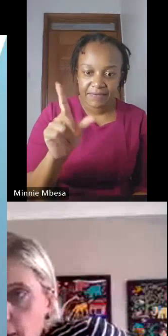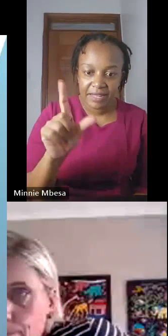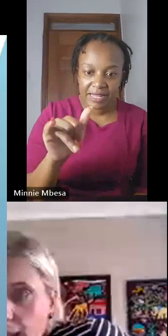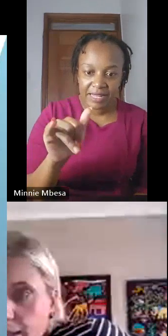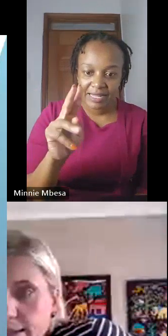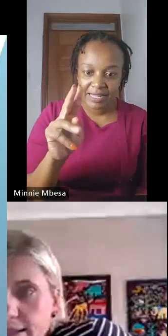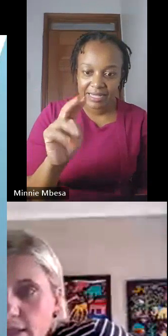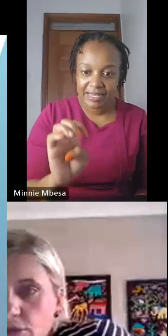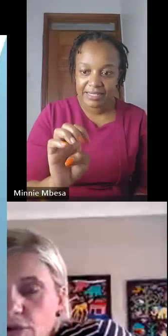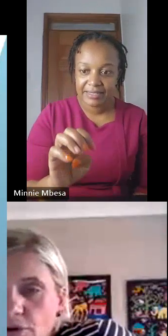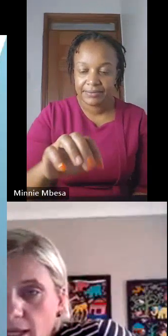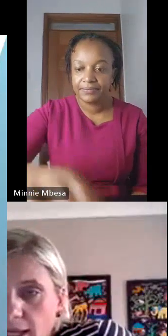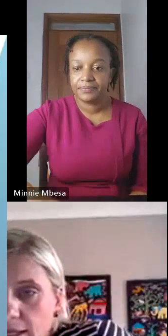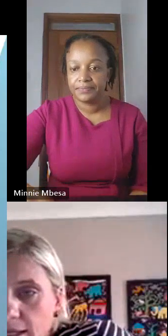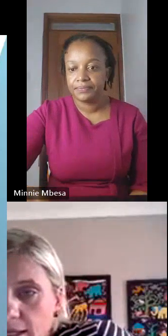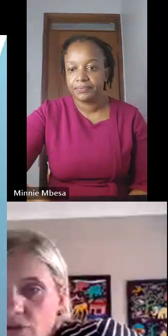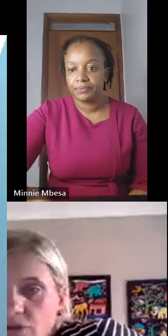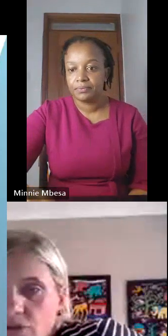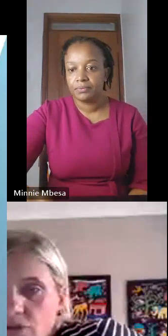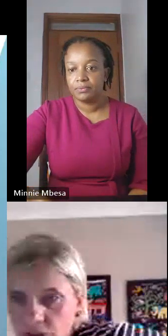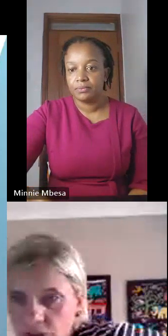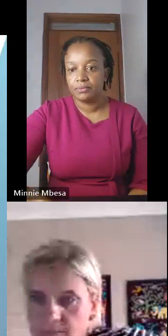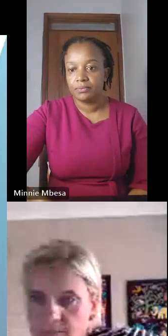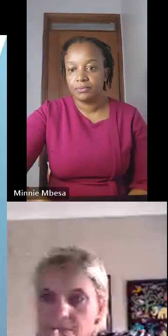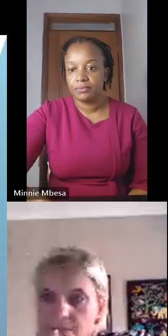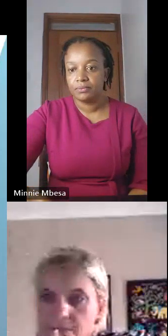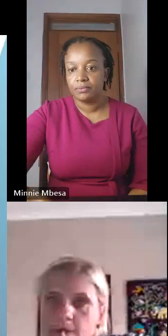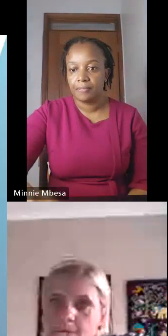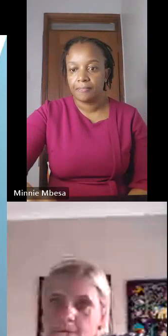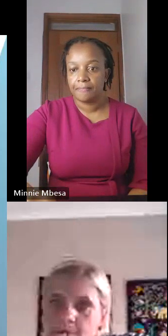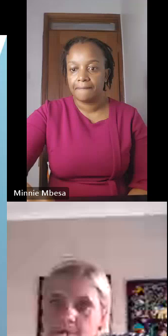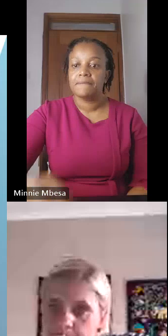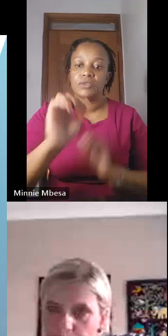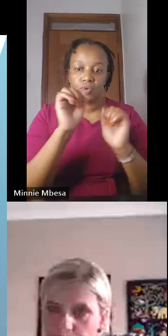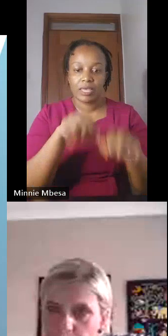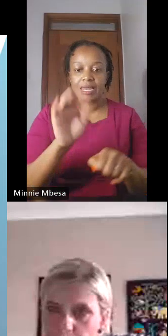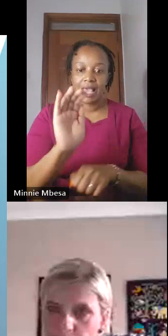you, and can you go ahead and ask your question?